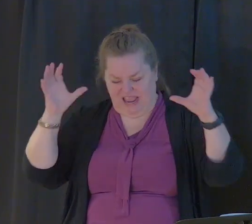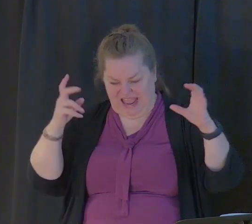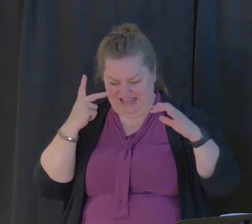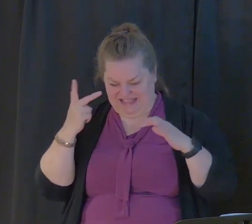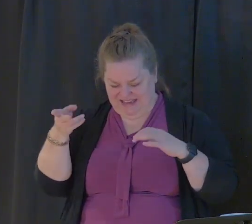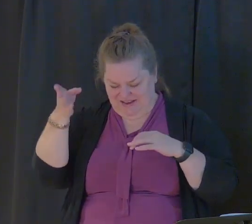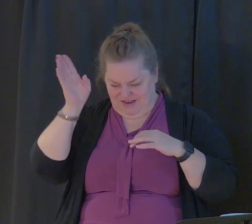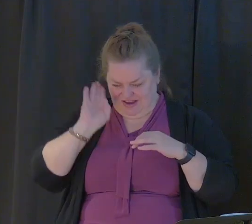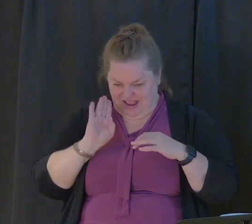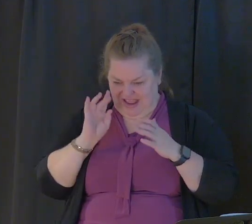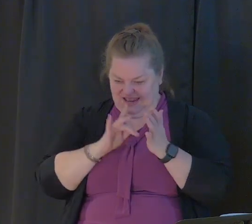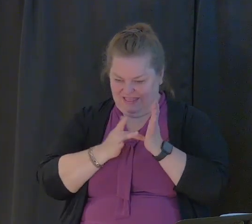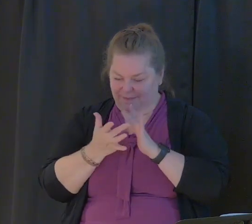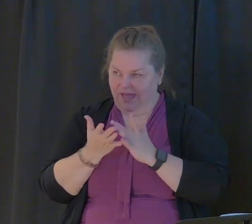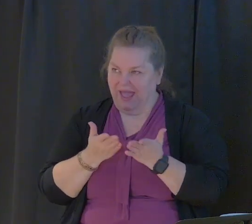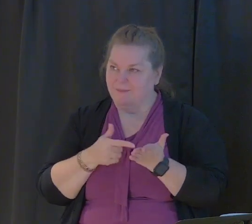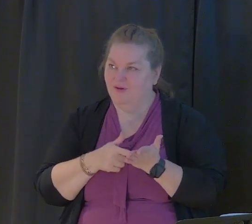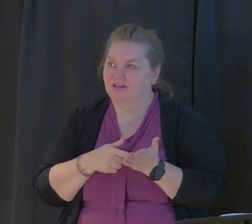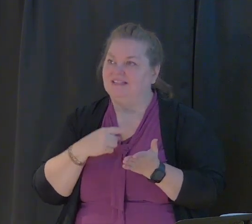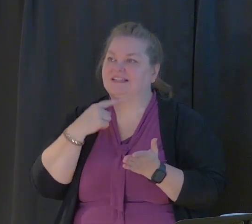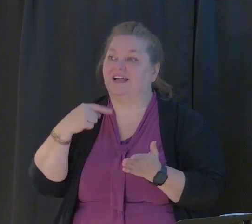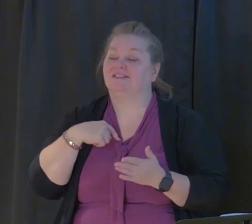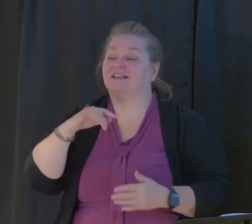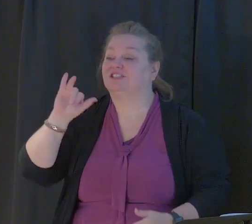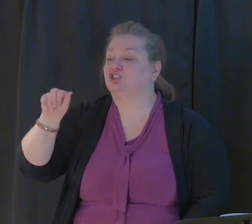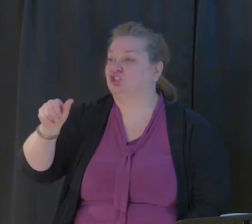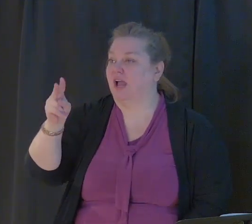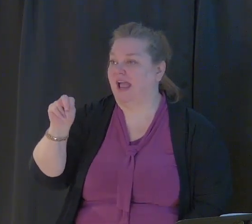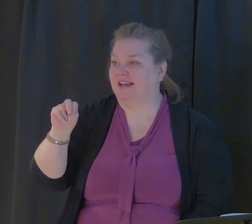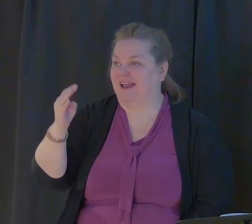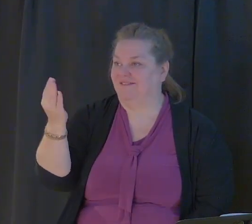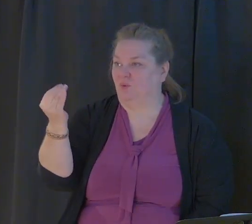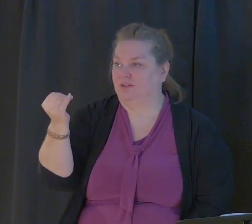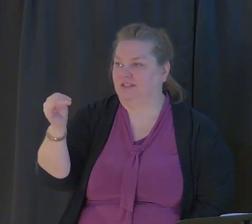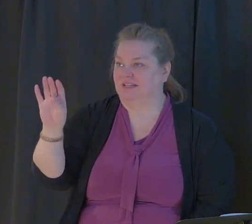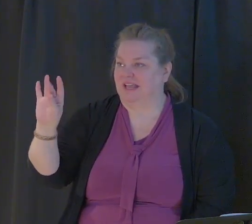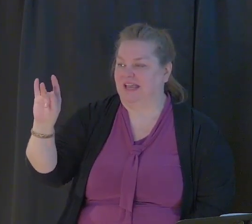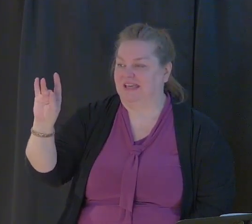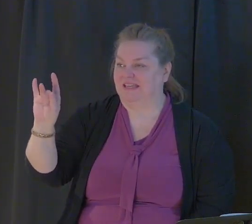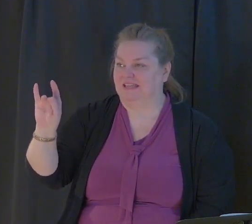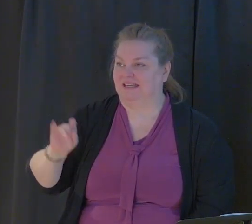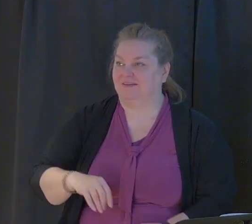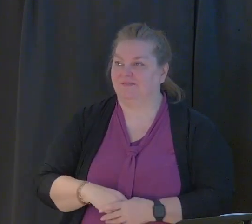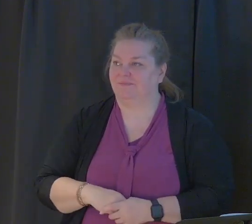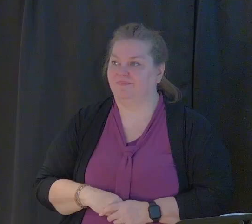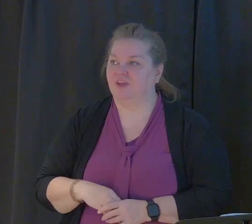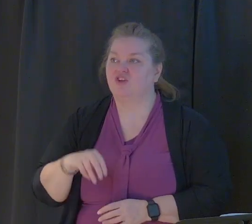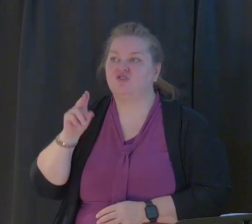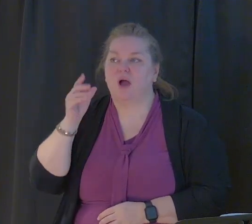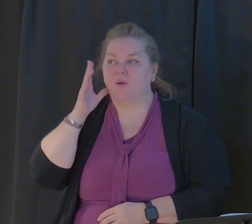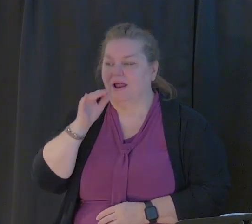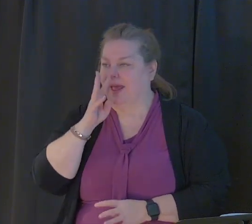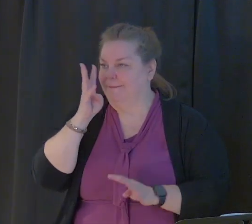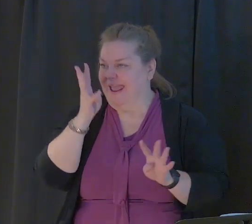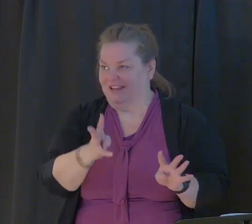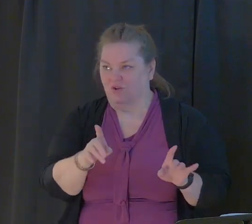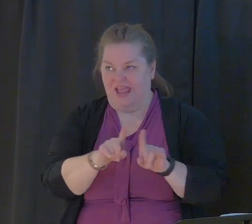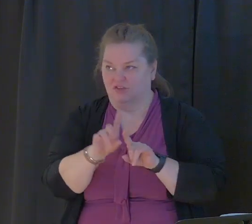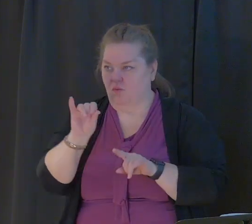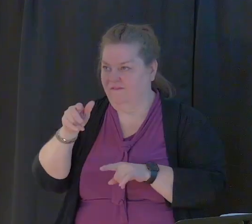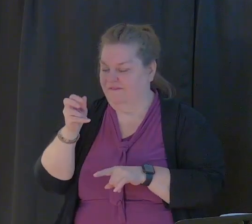us in the Bible is he tells us in John 14:18, "No, I will not abandon you as orphans.